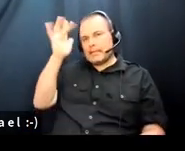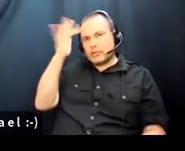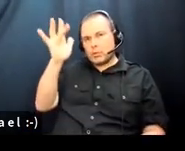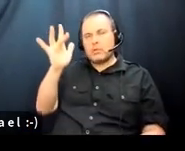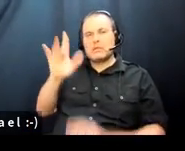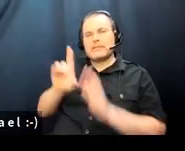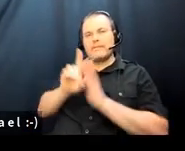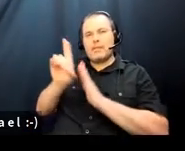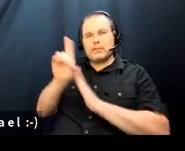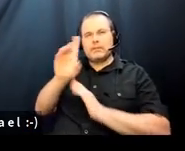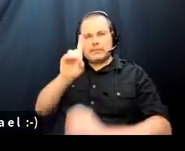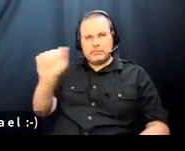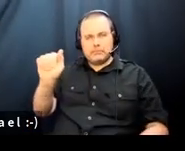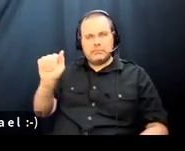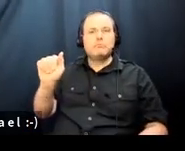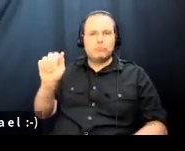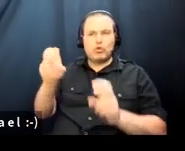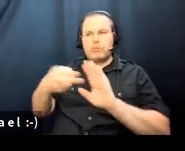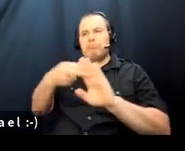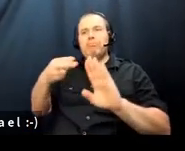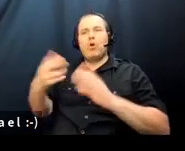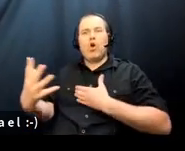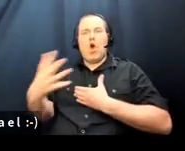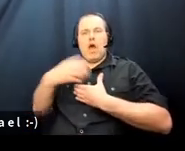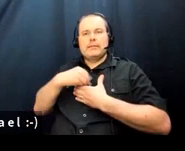or autism spectrum disorder.